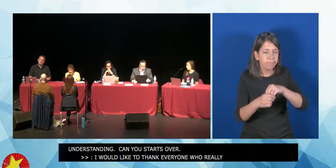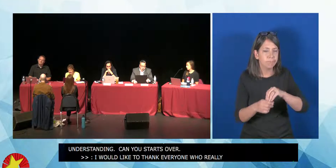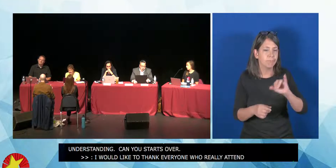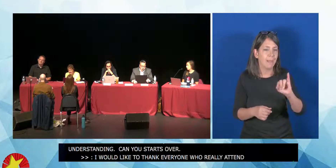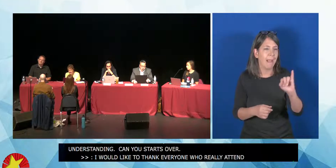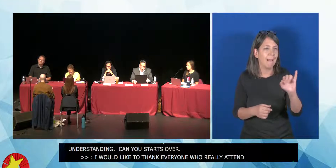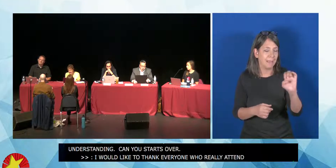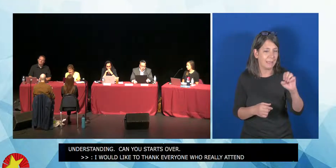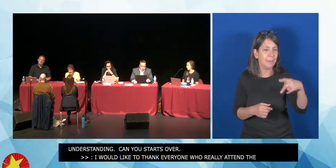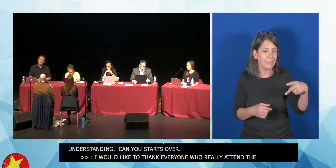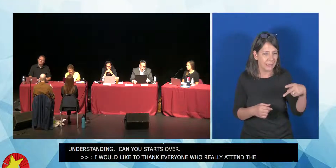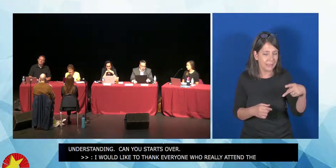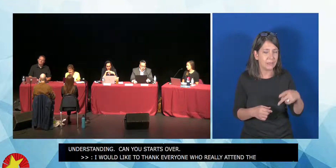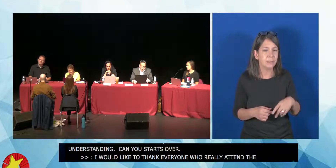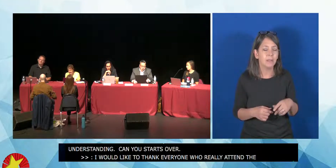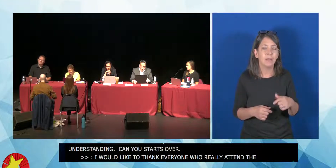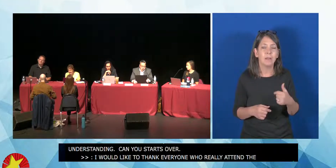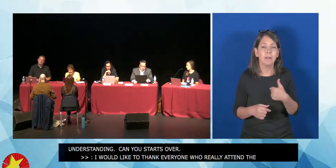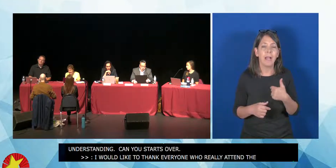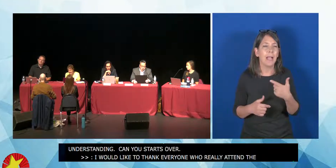I appreciate all the work,